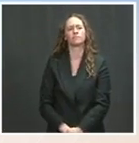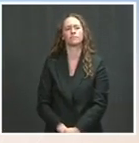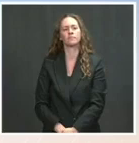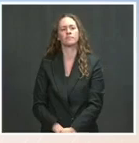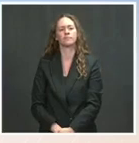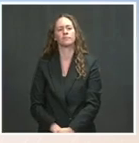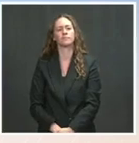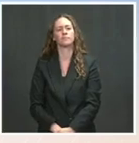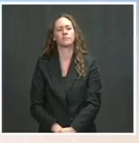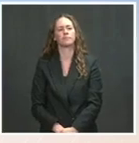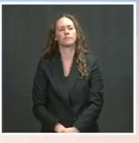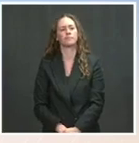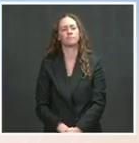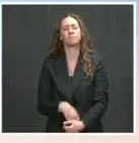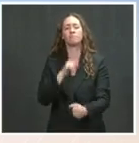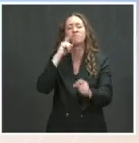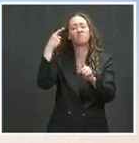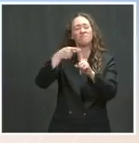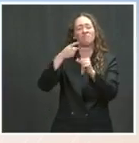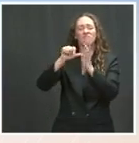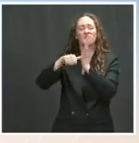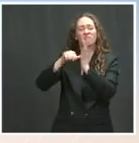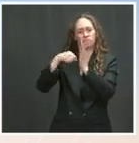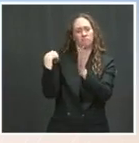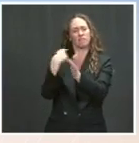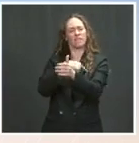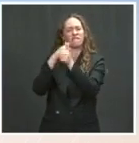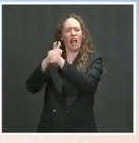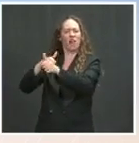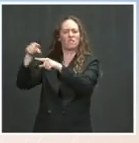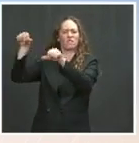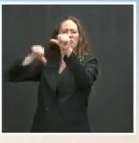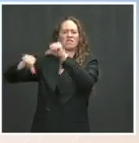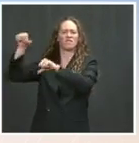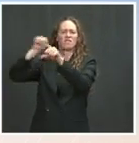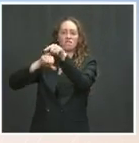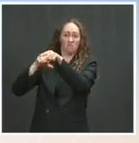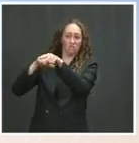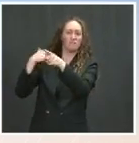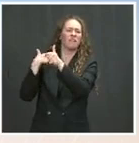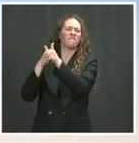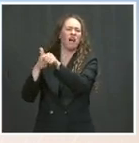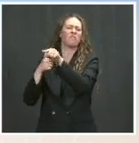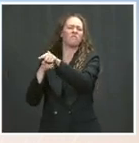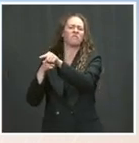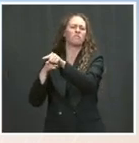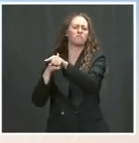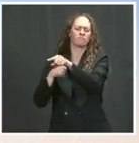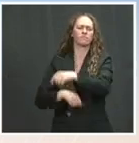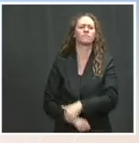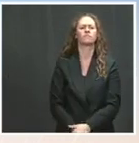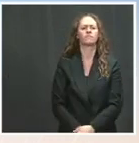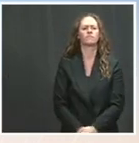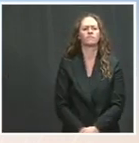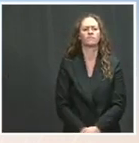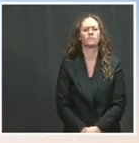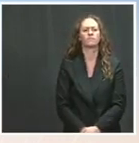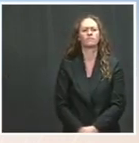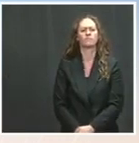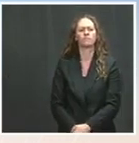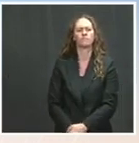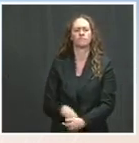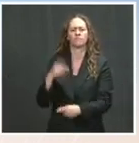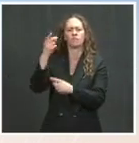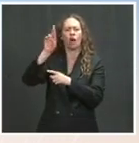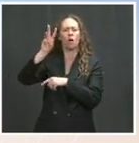Star. She was delivering on her promise, and we will continue to work with a range of communities on implementation. Can I ask you a follow-up on COVID?